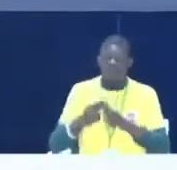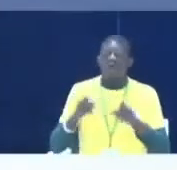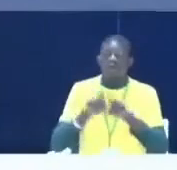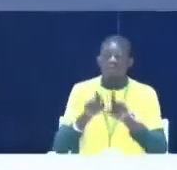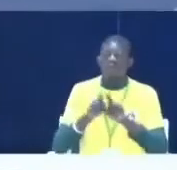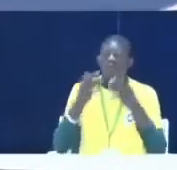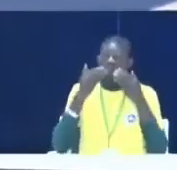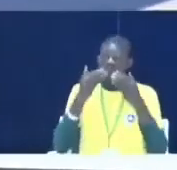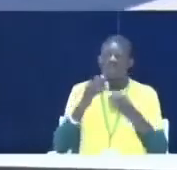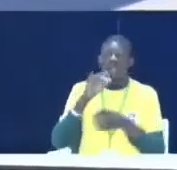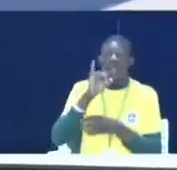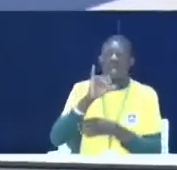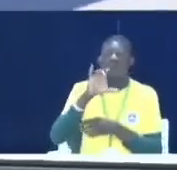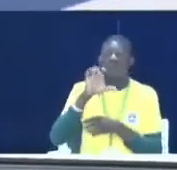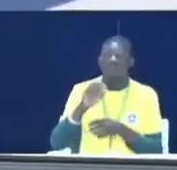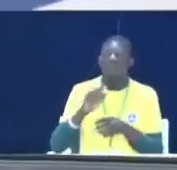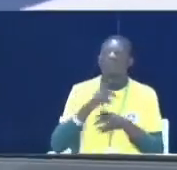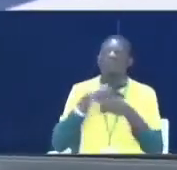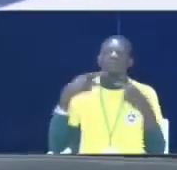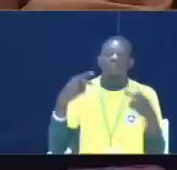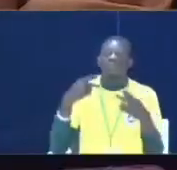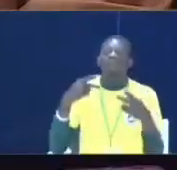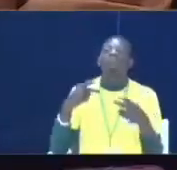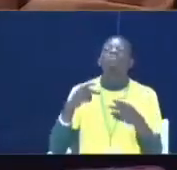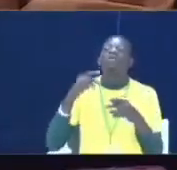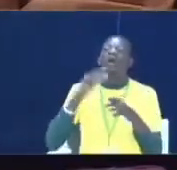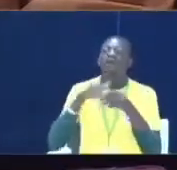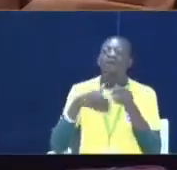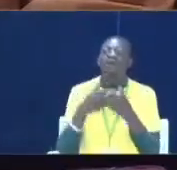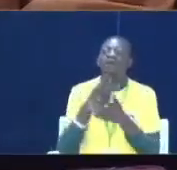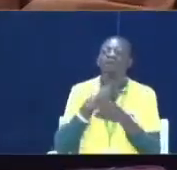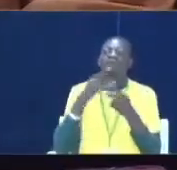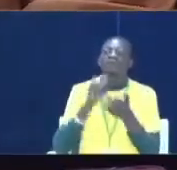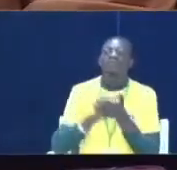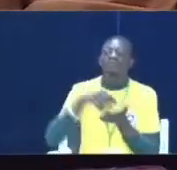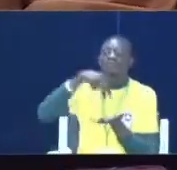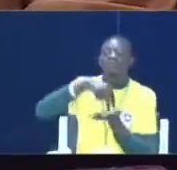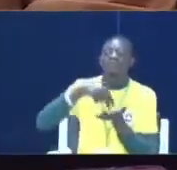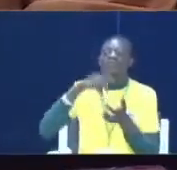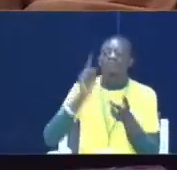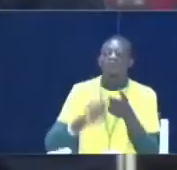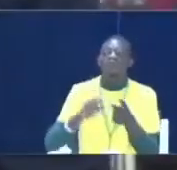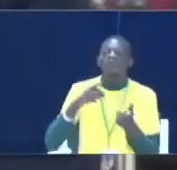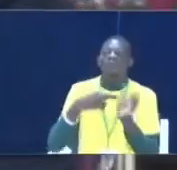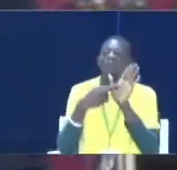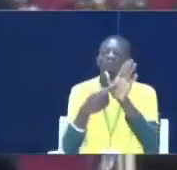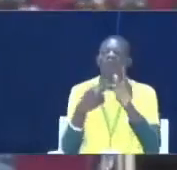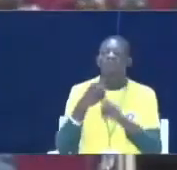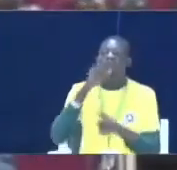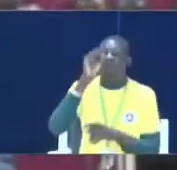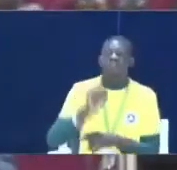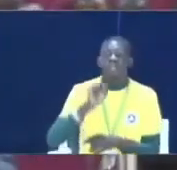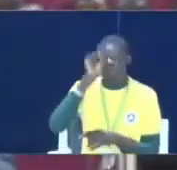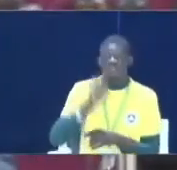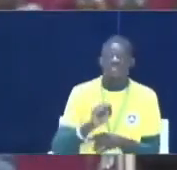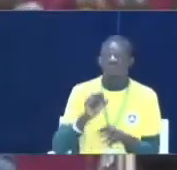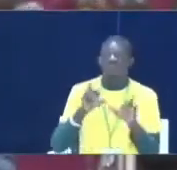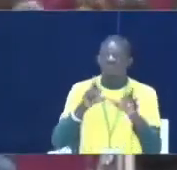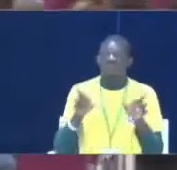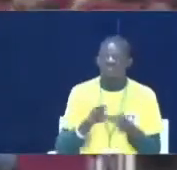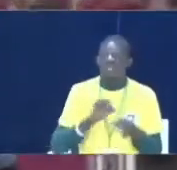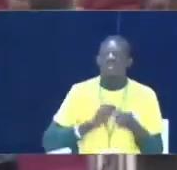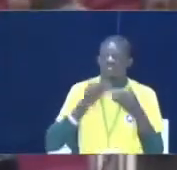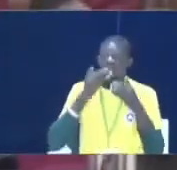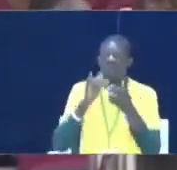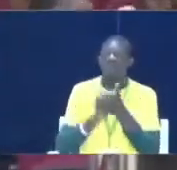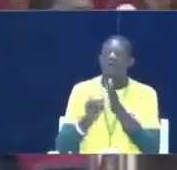our IYP, Pastor Belemina Obunge, and all the pastors that I stand here to represent from the South-South region. I thank you, and